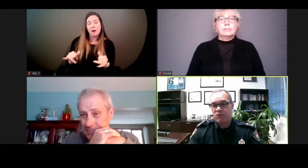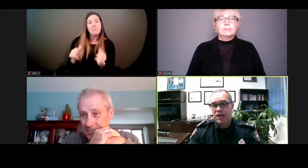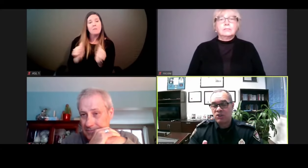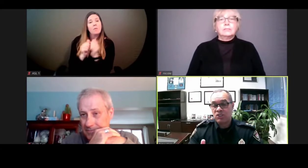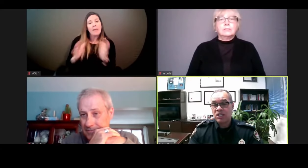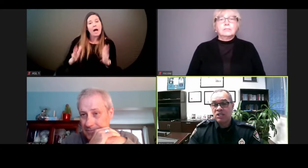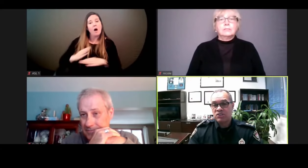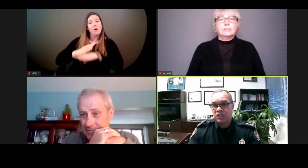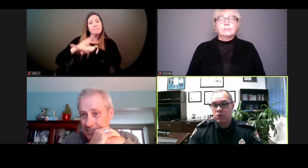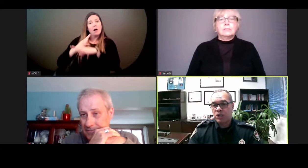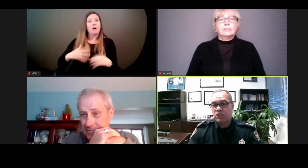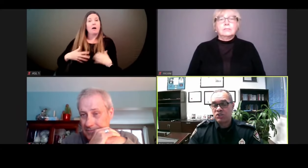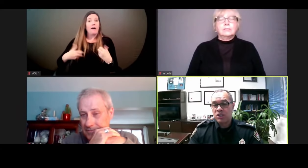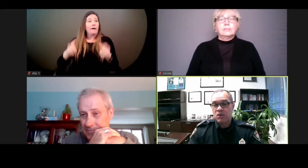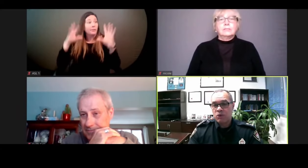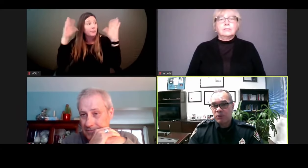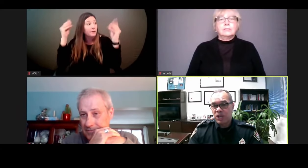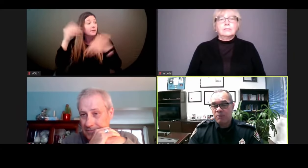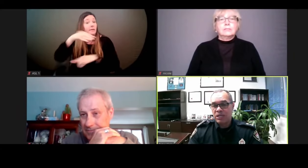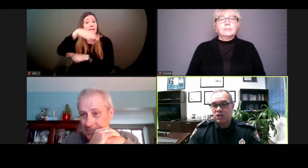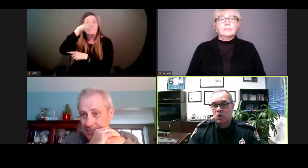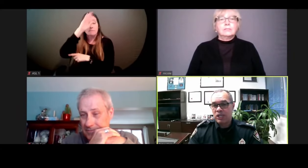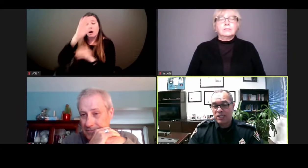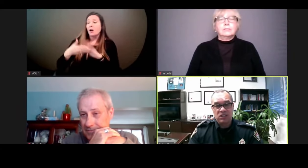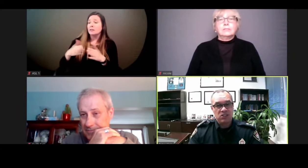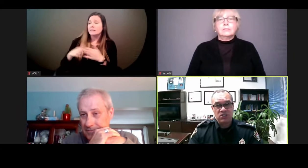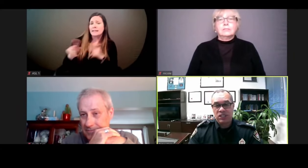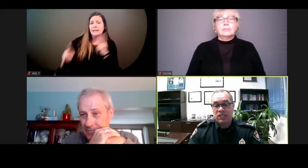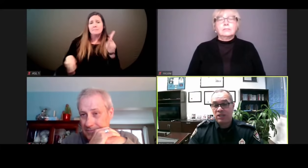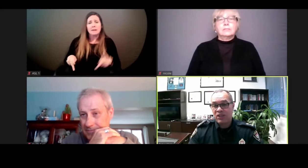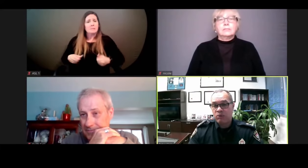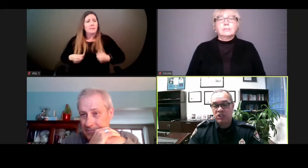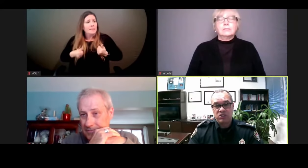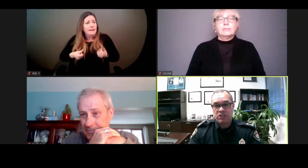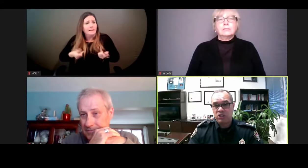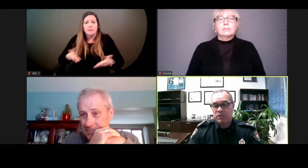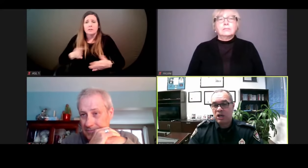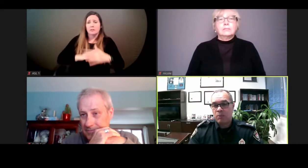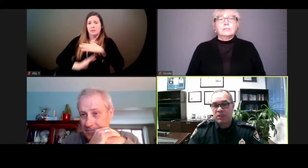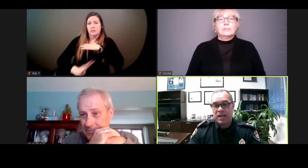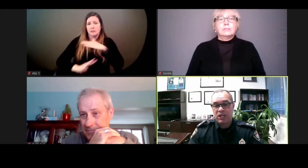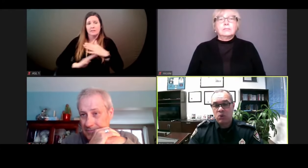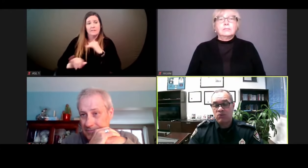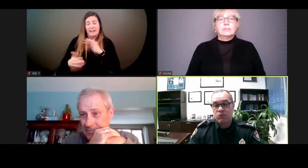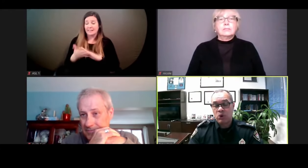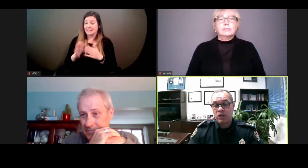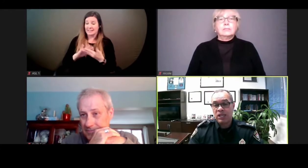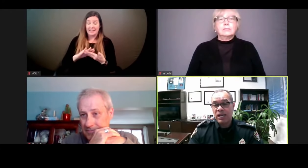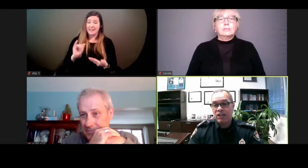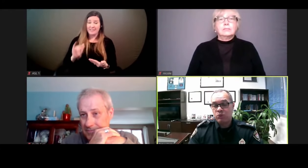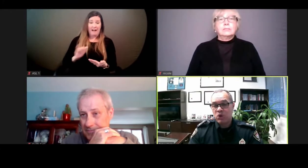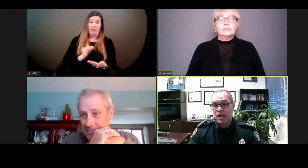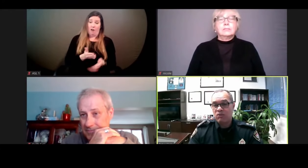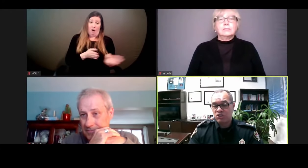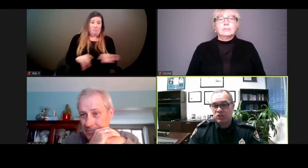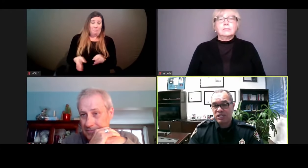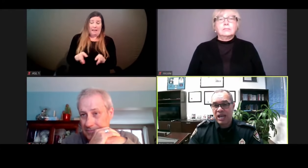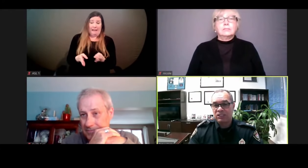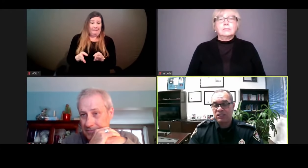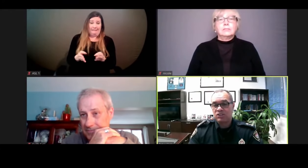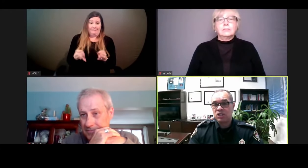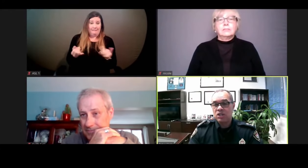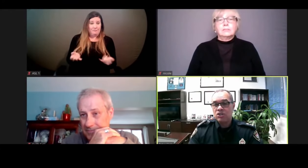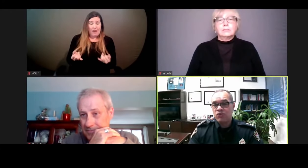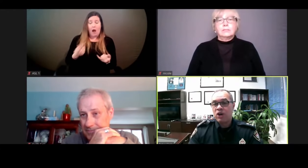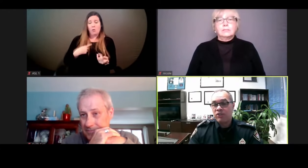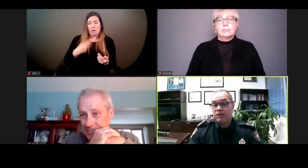healthcare providers, city workers from coming and going into the city. And that will continue to be our plan going forward as we try to restrict